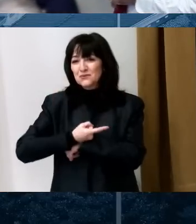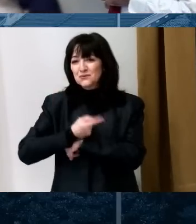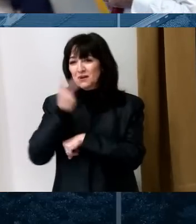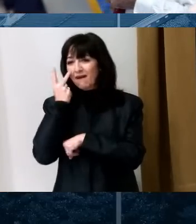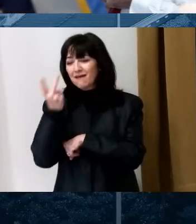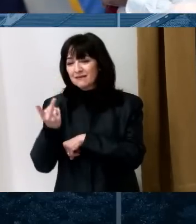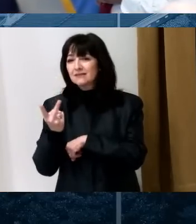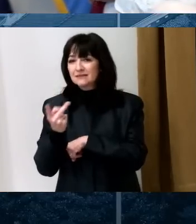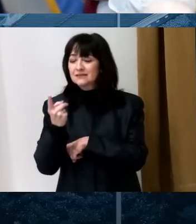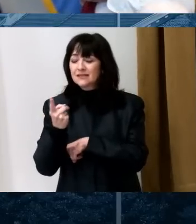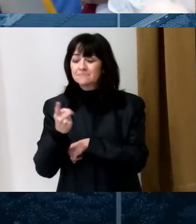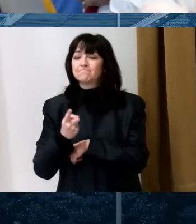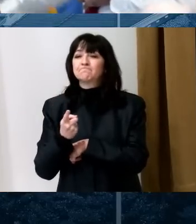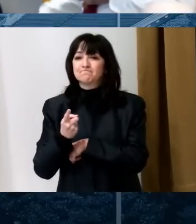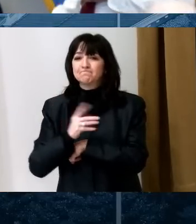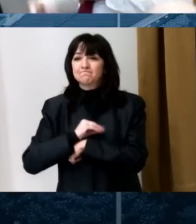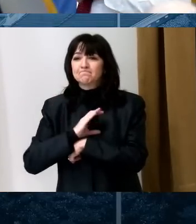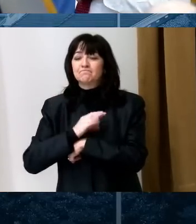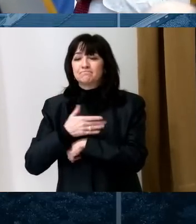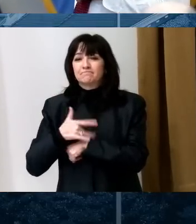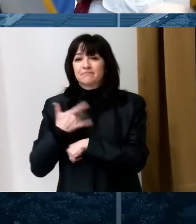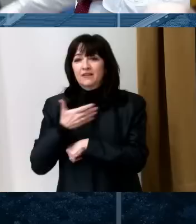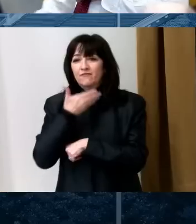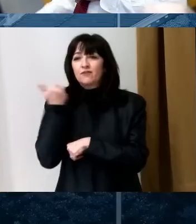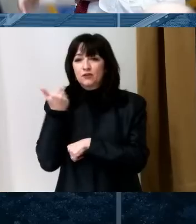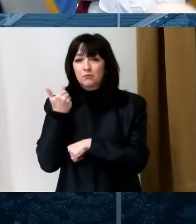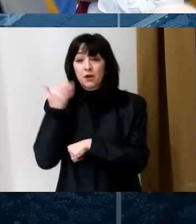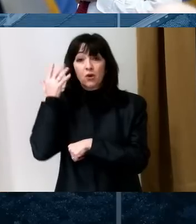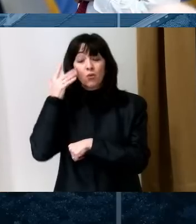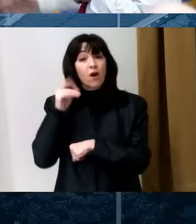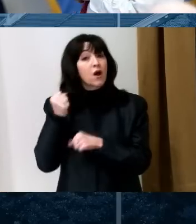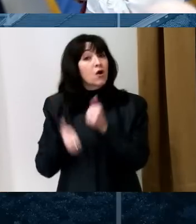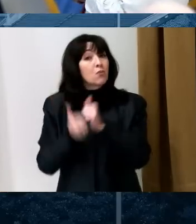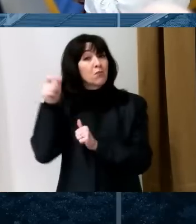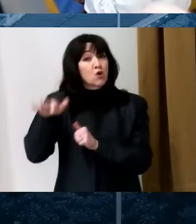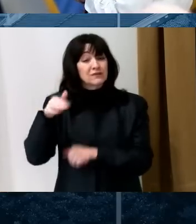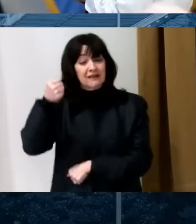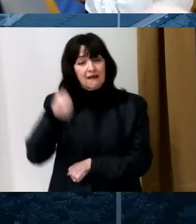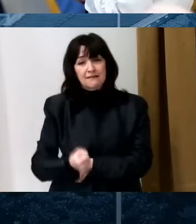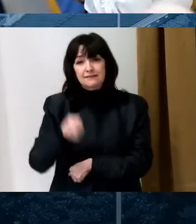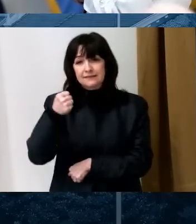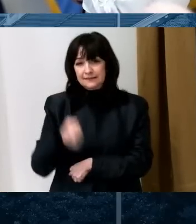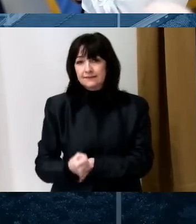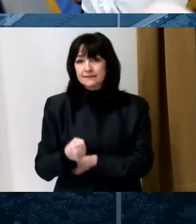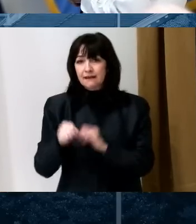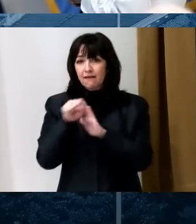And a lot of this money goes to the lower part of our state where the need is great.